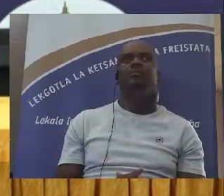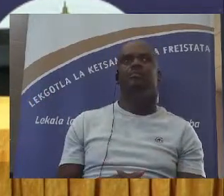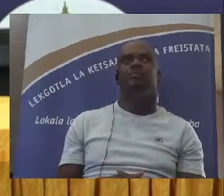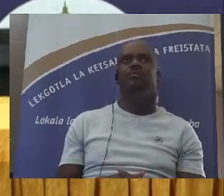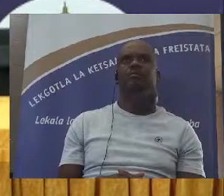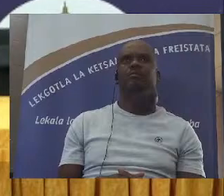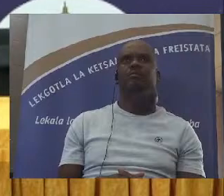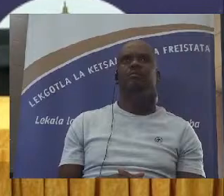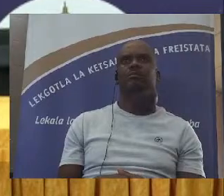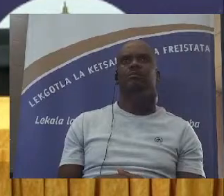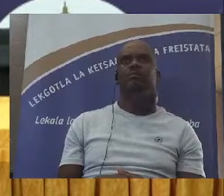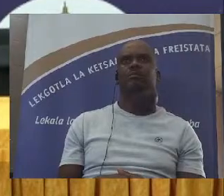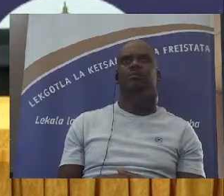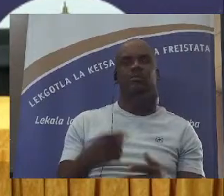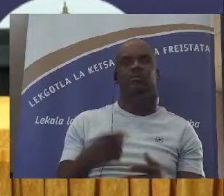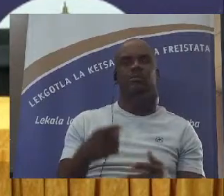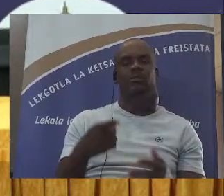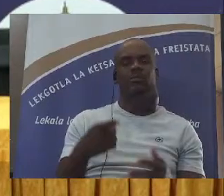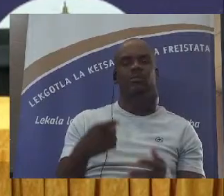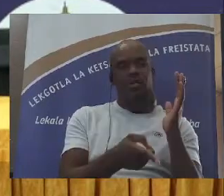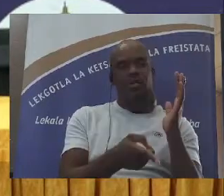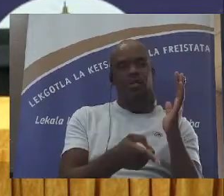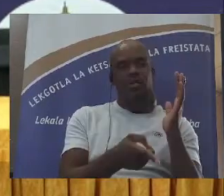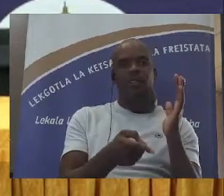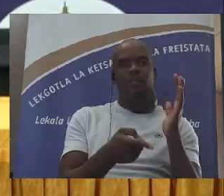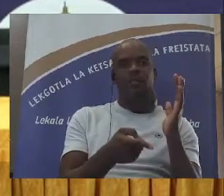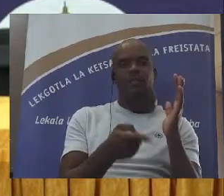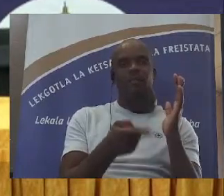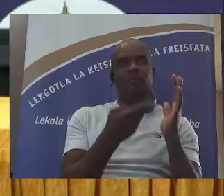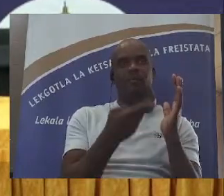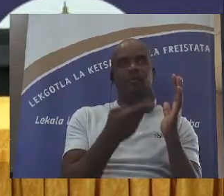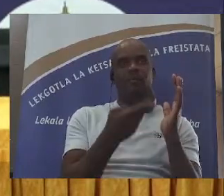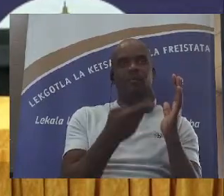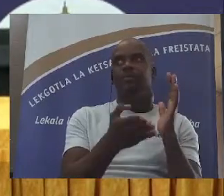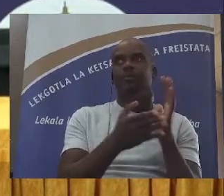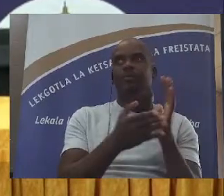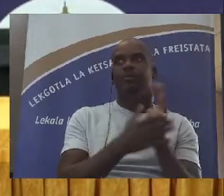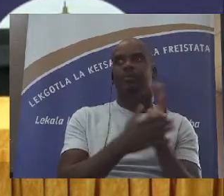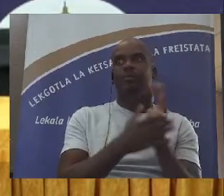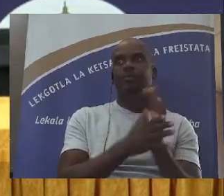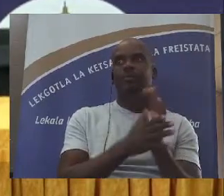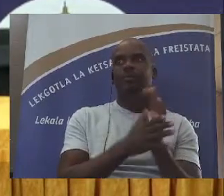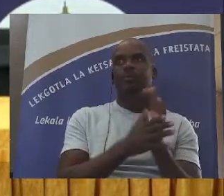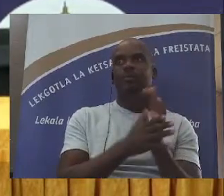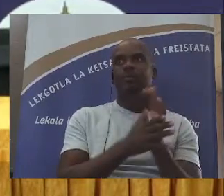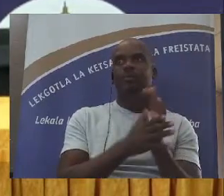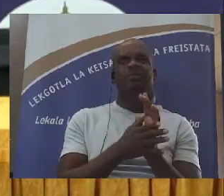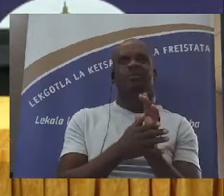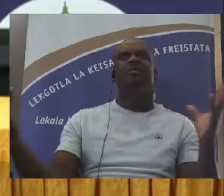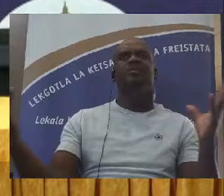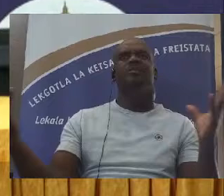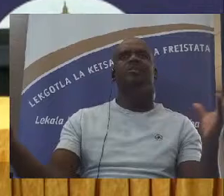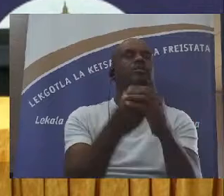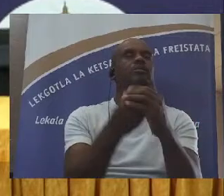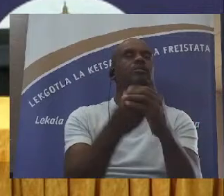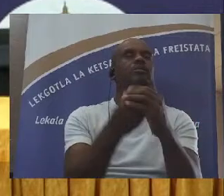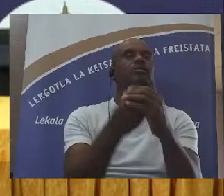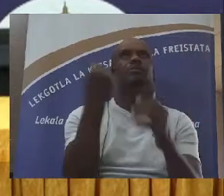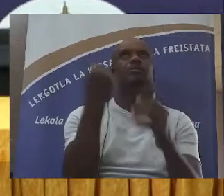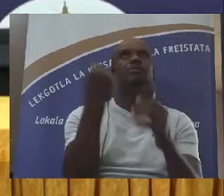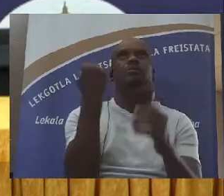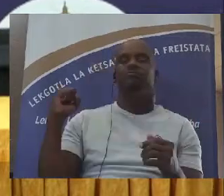Say it here in the bill. Say it here. Sky akaretsa or na ke small